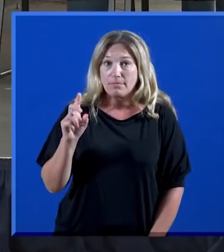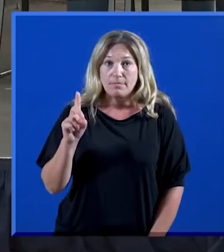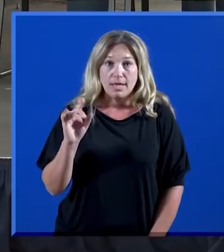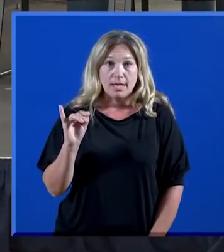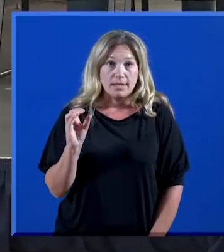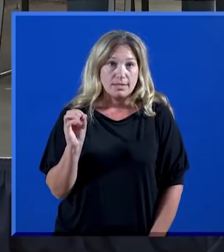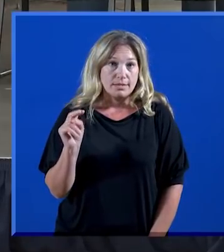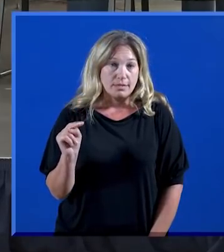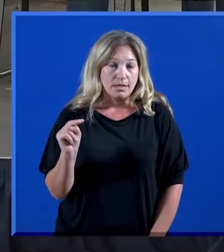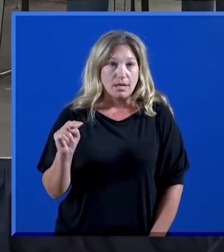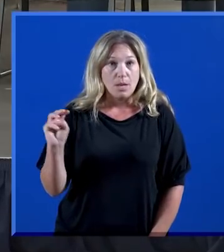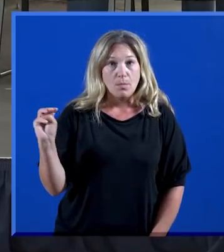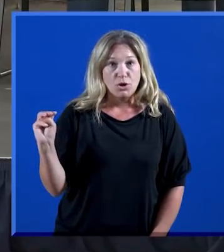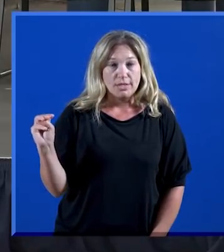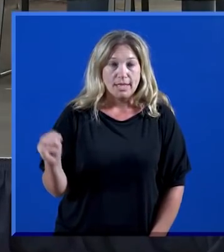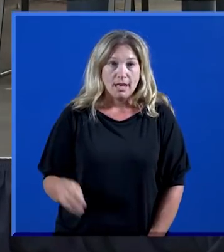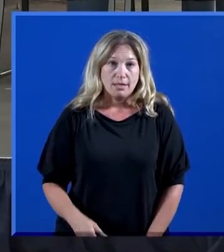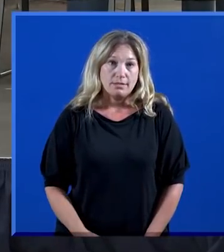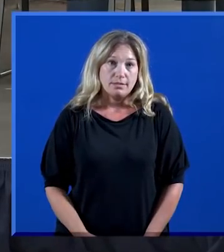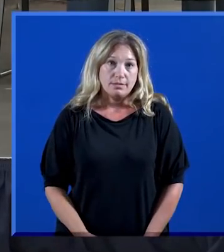Madison Martinez.